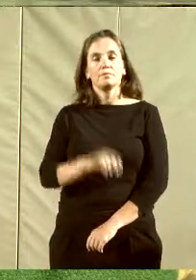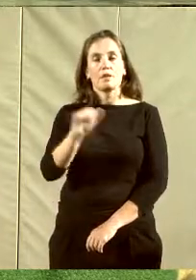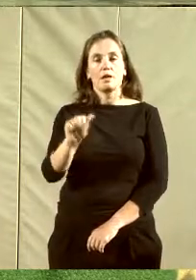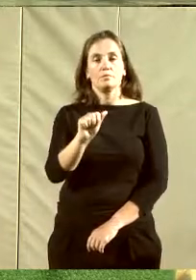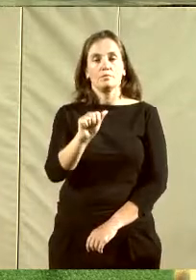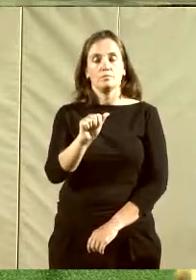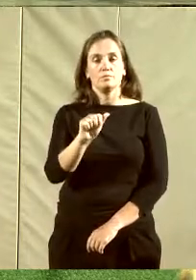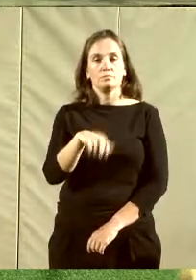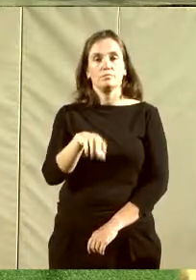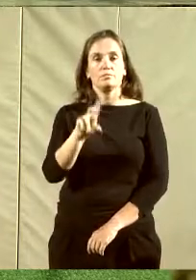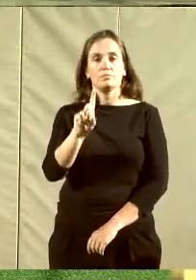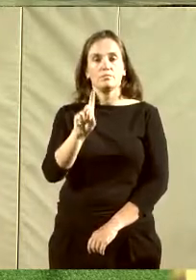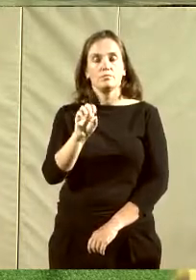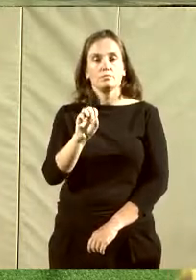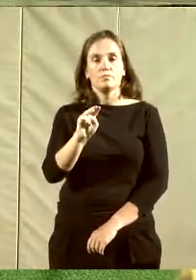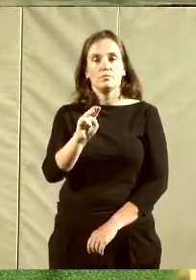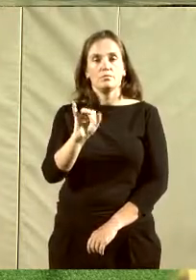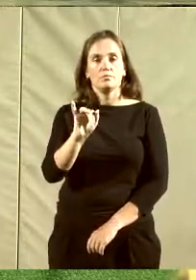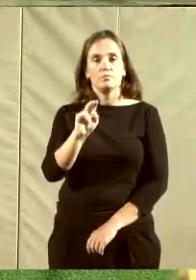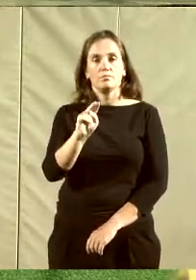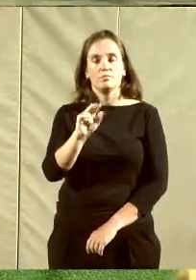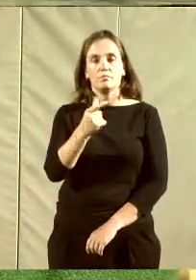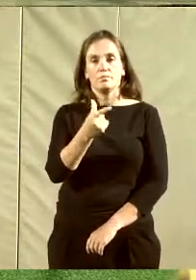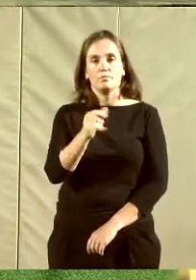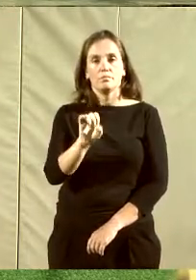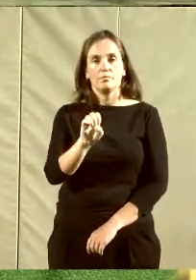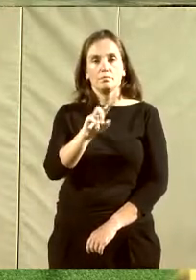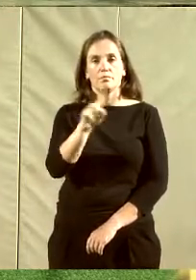Alberto Manuel Dominguez.